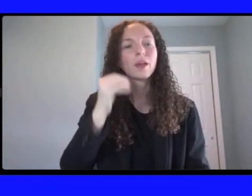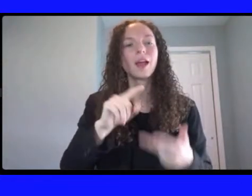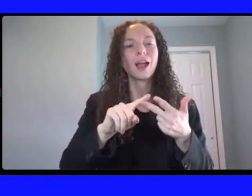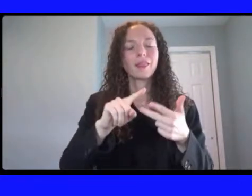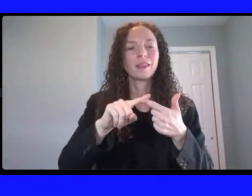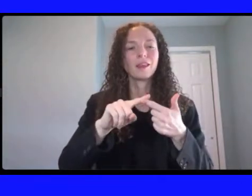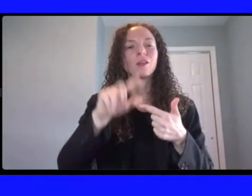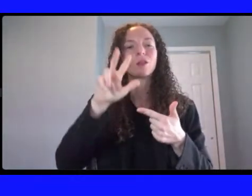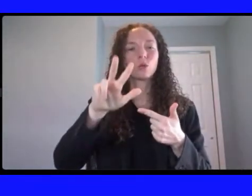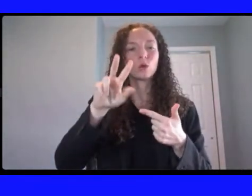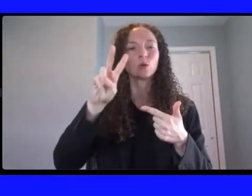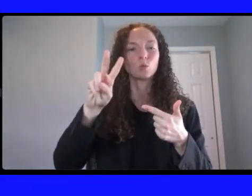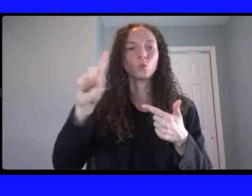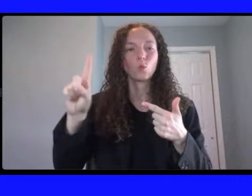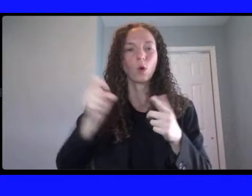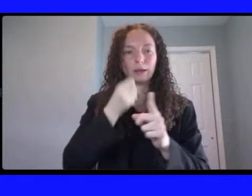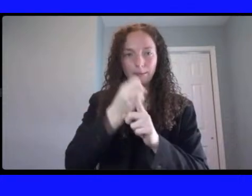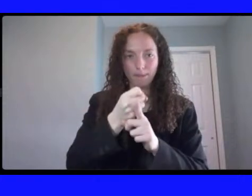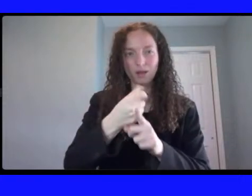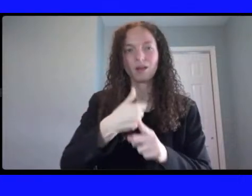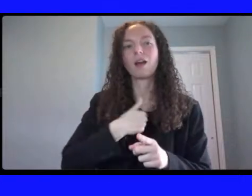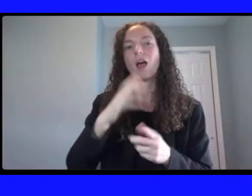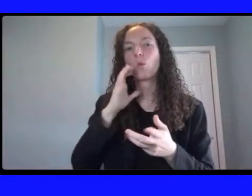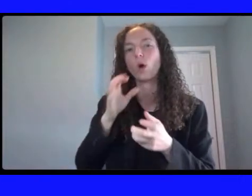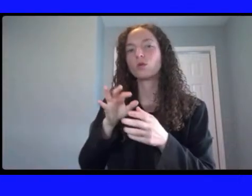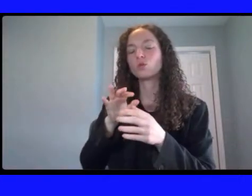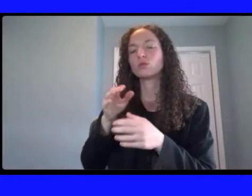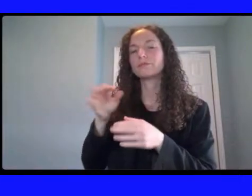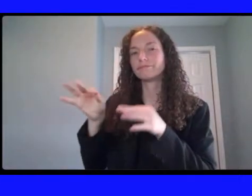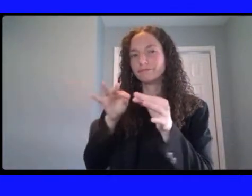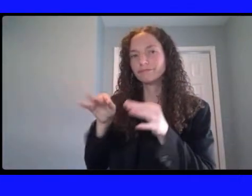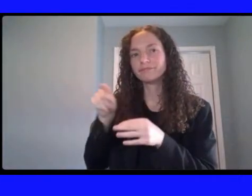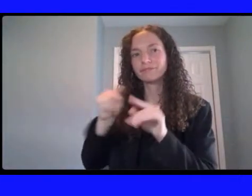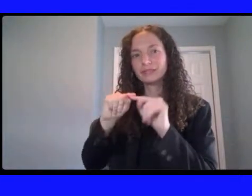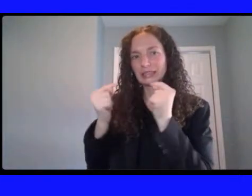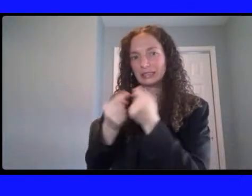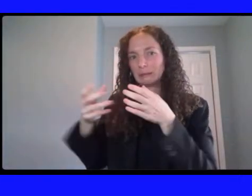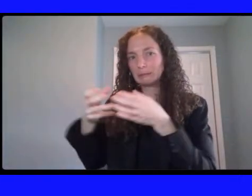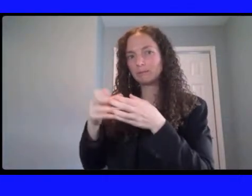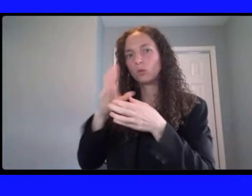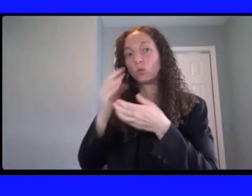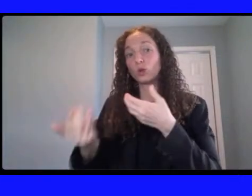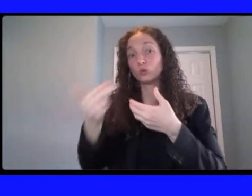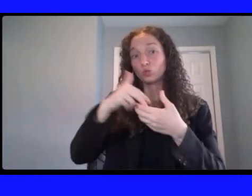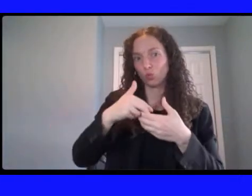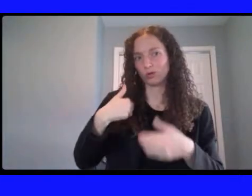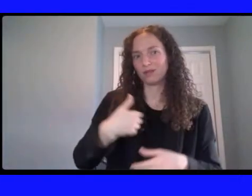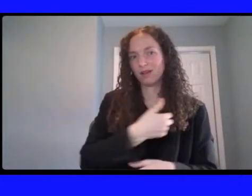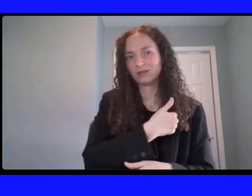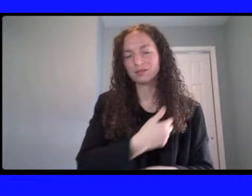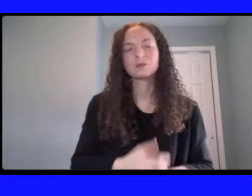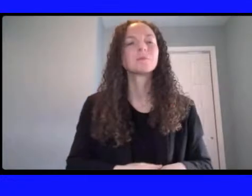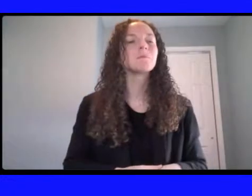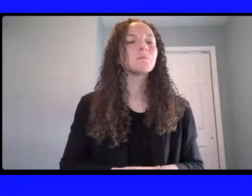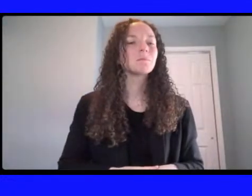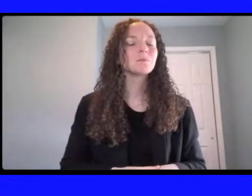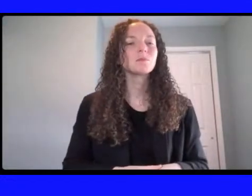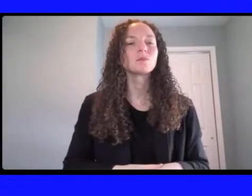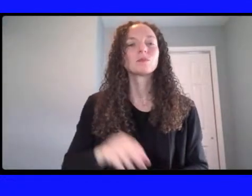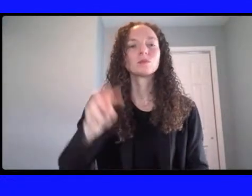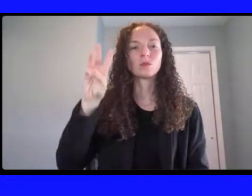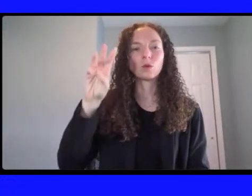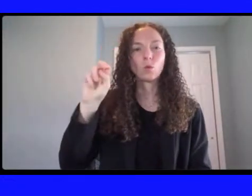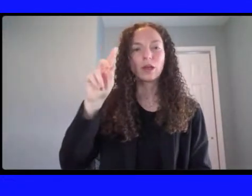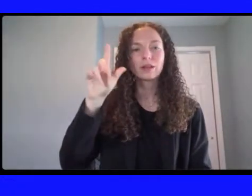McCord, pediatric primary care. This is an interdisciplinary system-wide initiative. Wendy, can